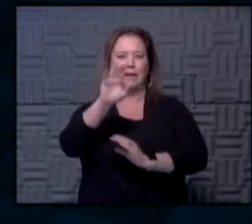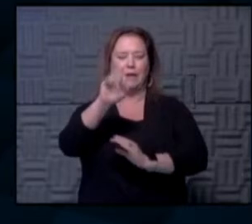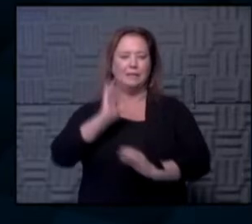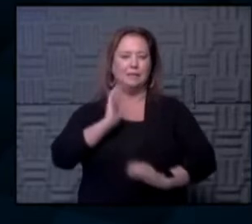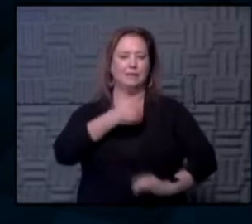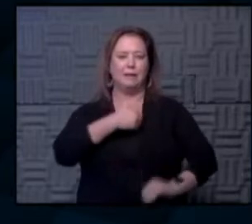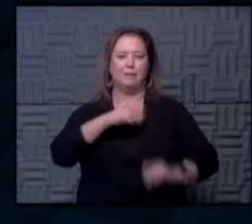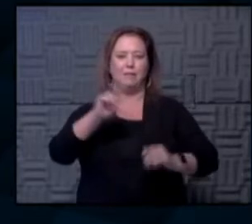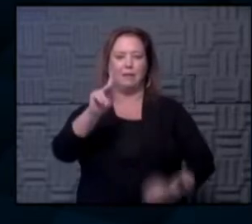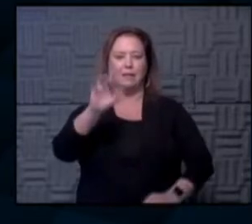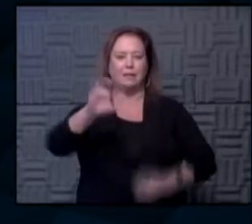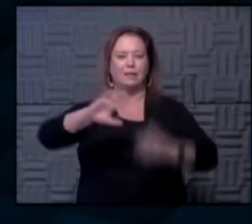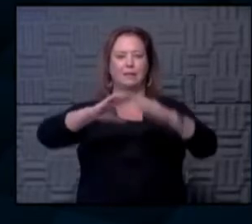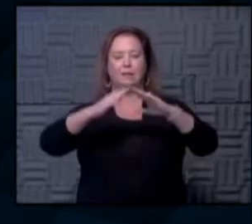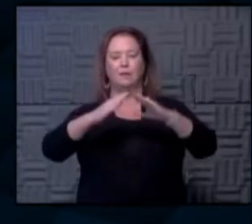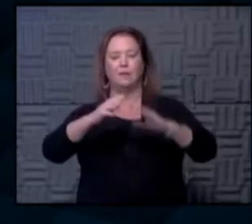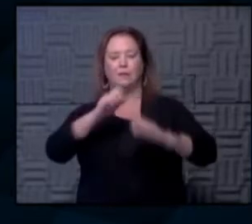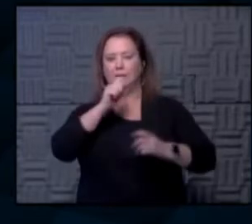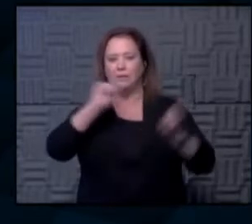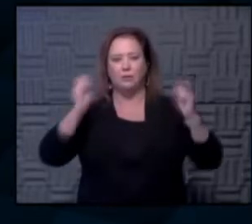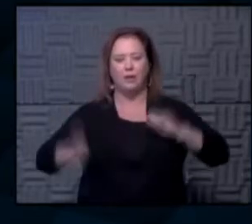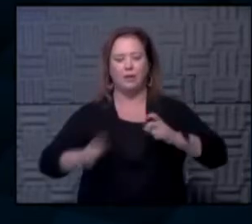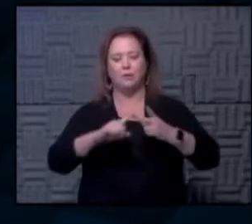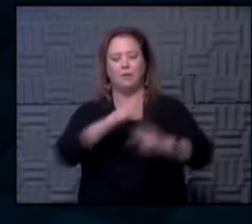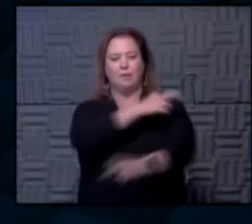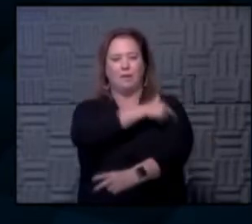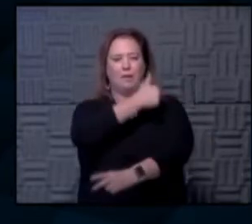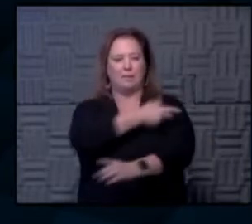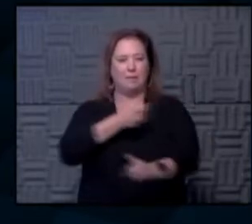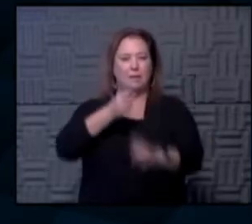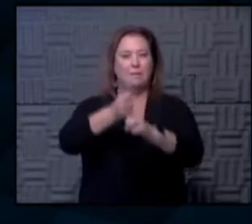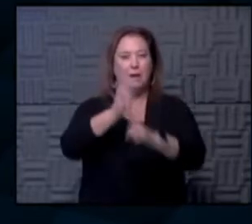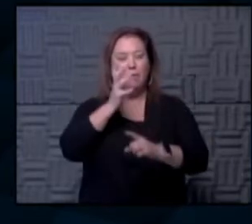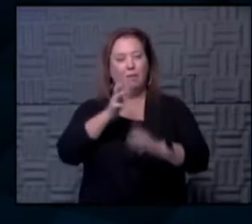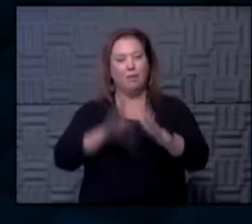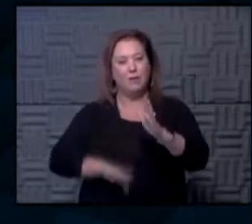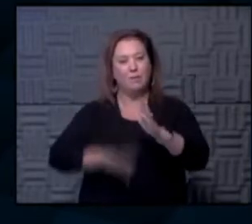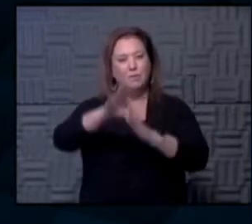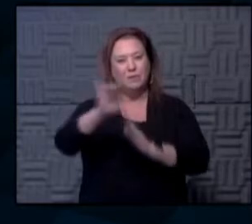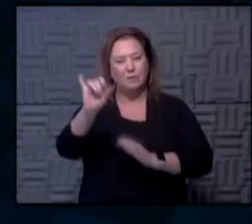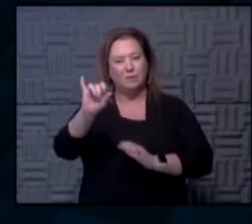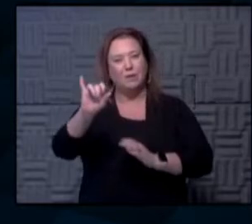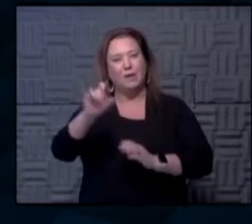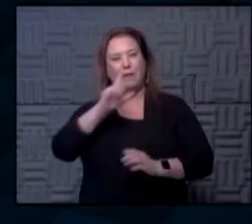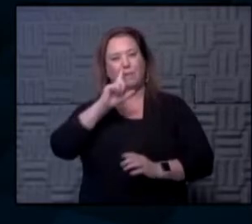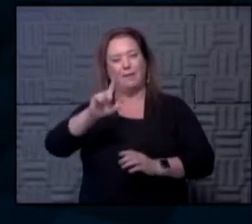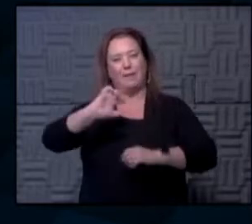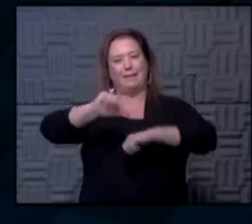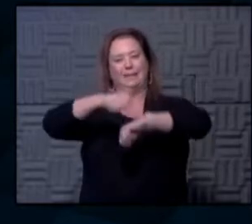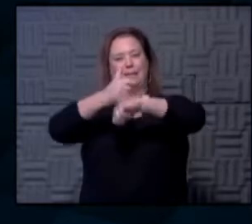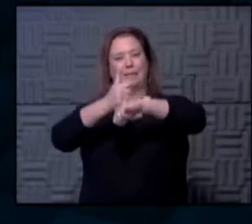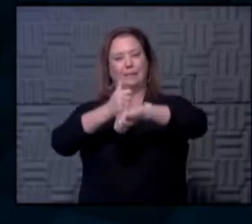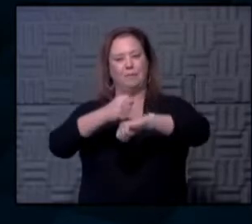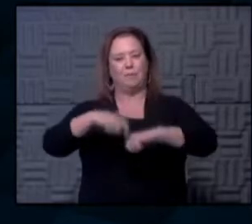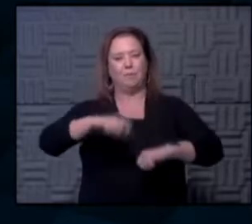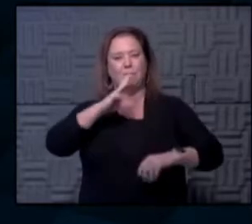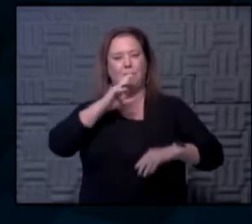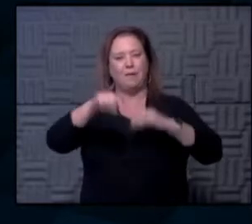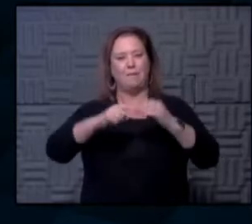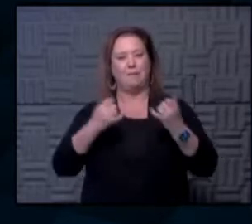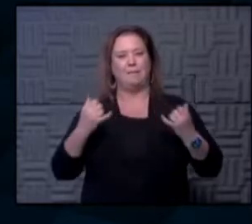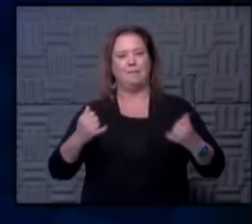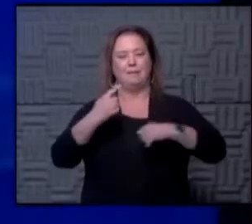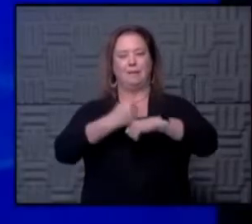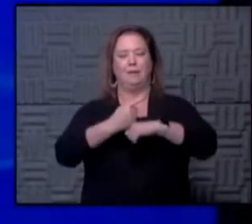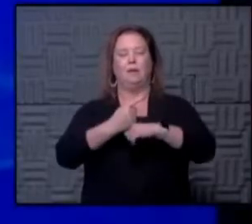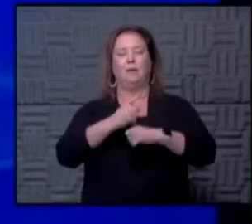our community change. We know that the hospital impact is going to continue to grow. And that sets the stage for the rest of our conversation for today. Before we get into that,